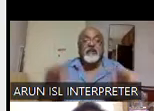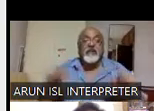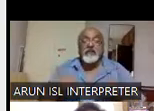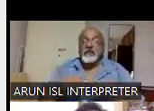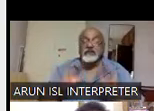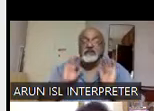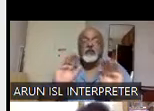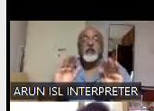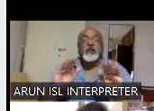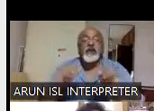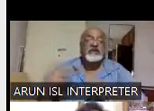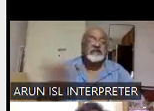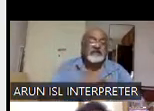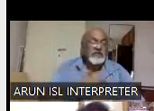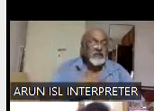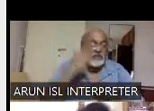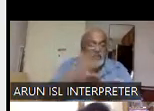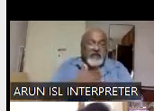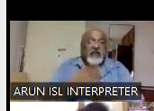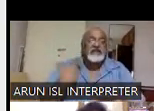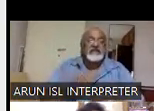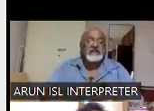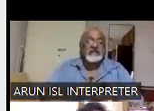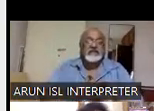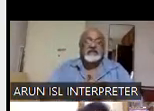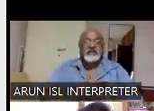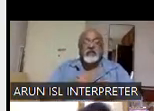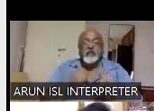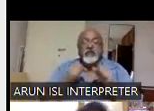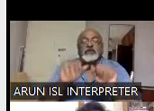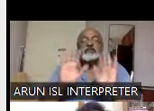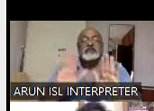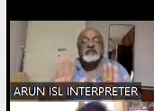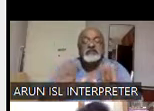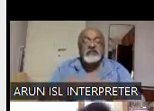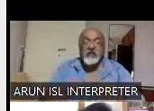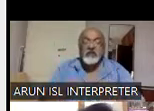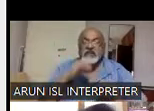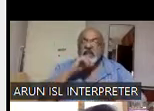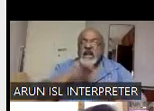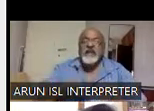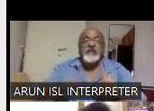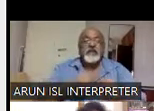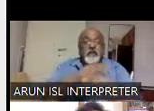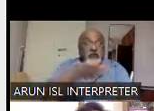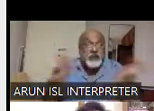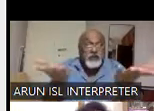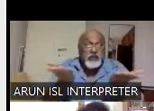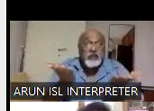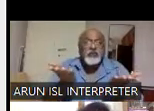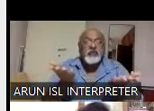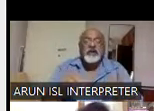us, they believed in us, they pushed us forward. What we need now is young people like you to